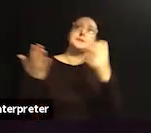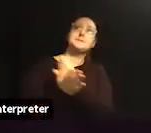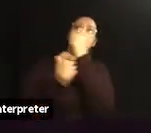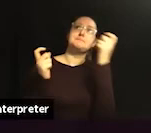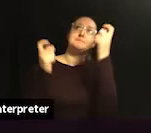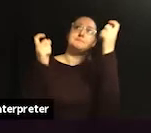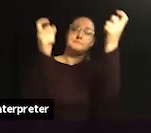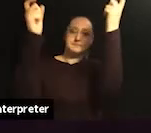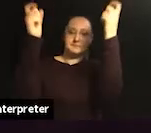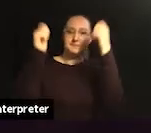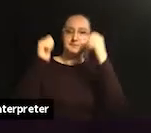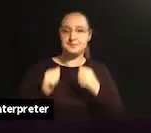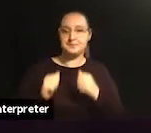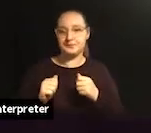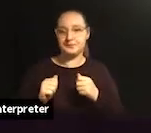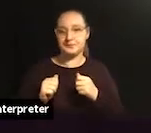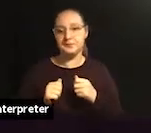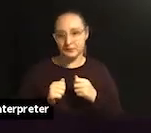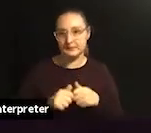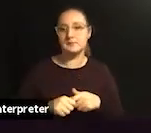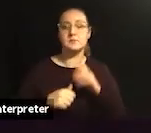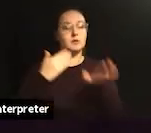Horse and rider he has thrown into the sea."